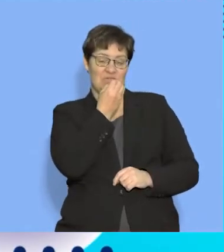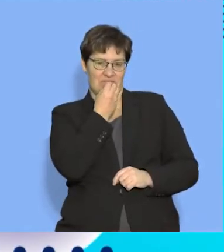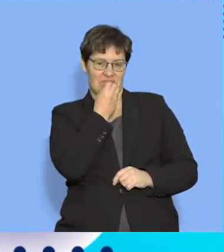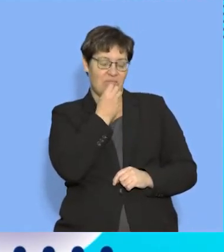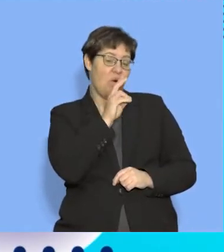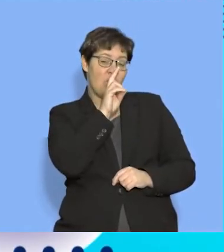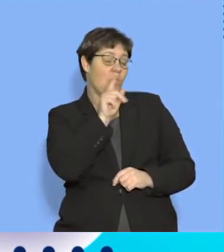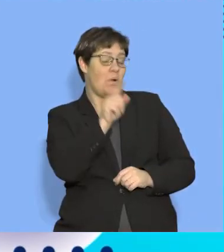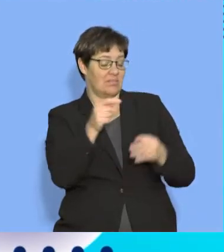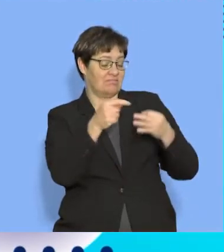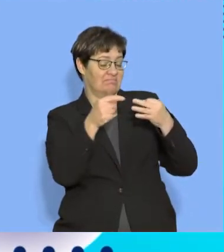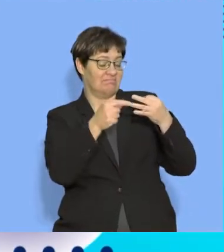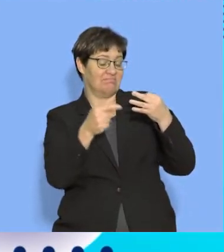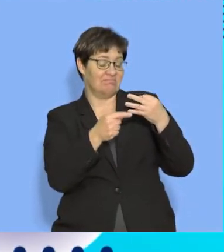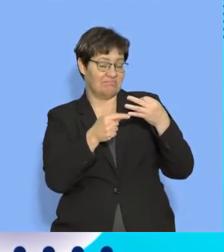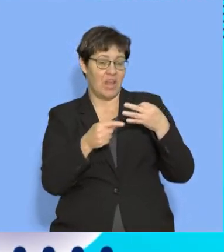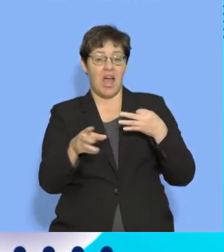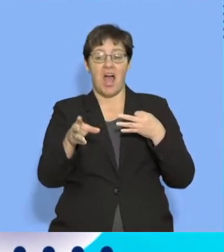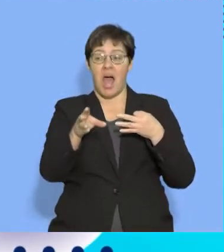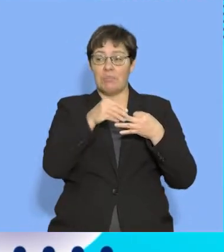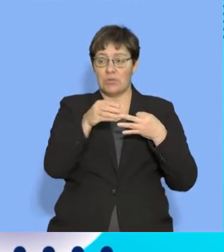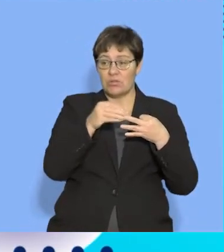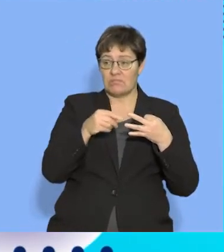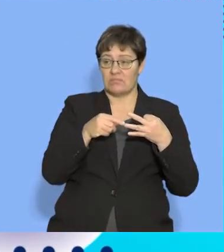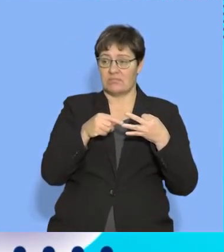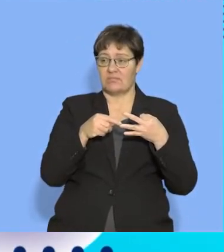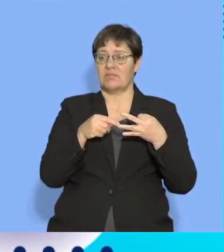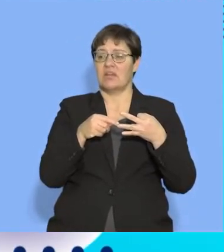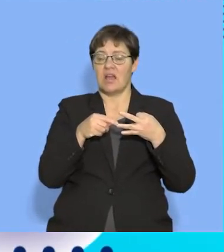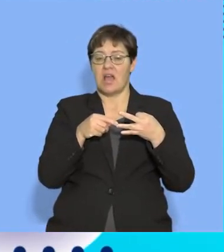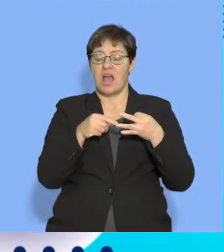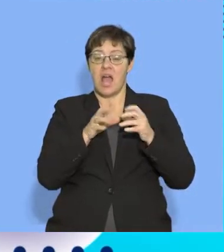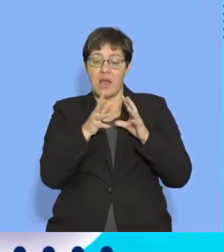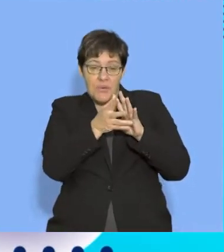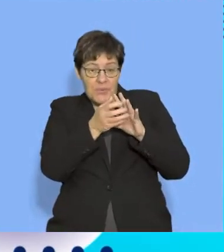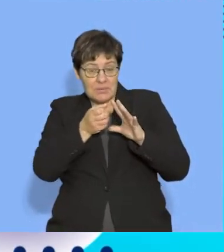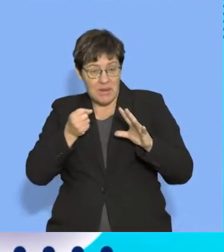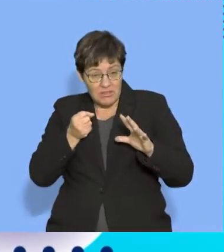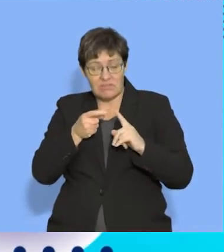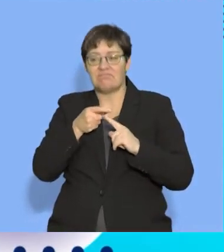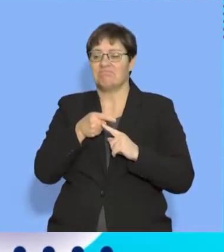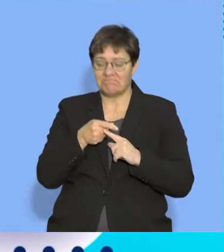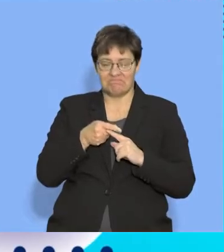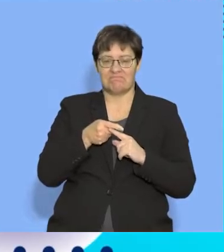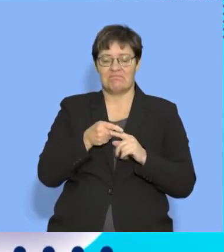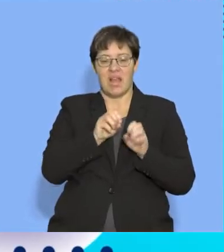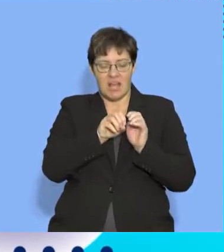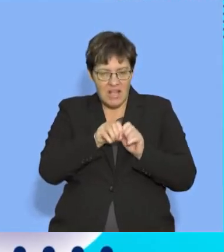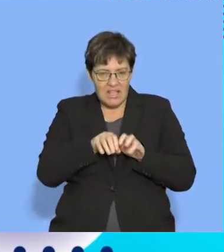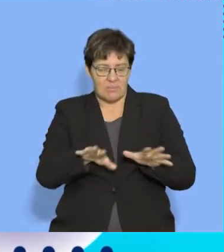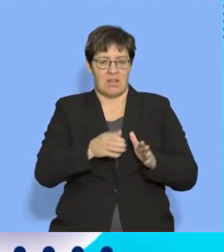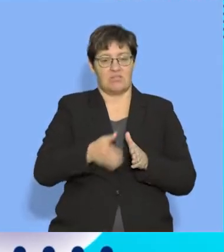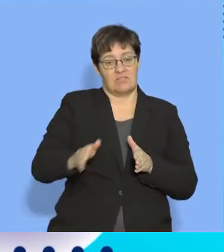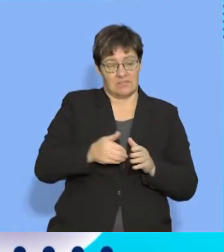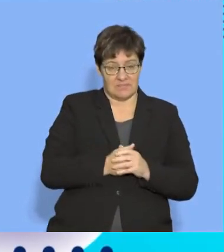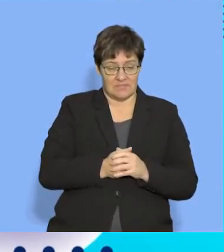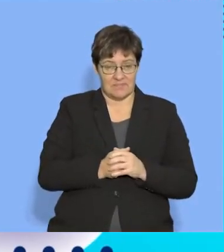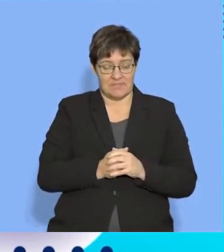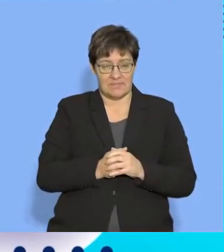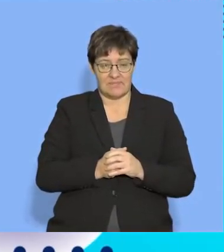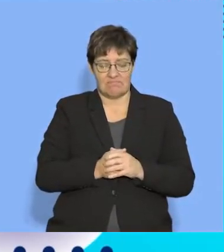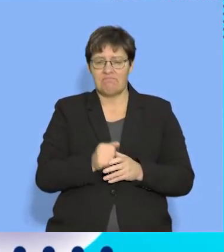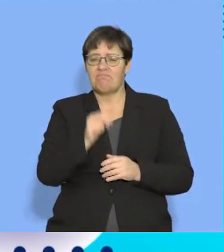looking at the process of absorption, assimilation, and egestion. The context of our lesson is based on that we have